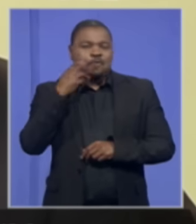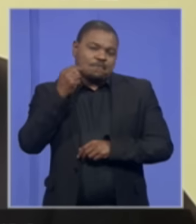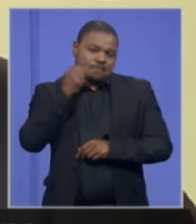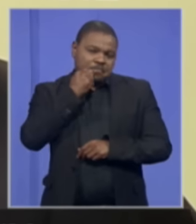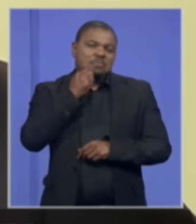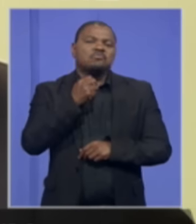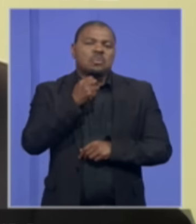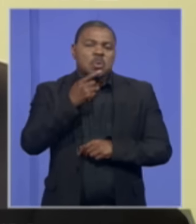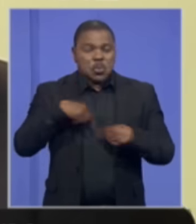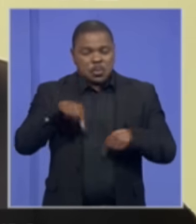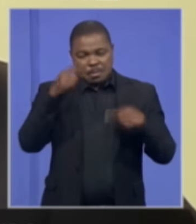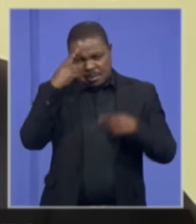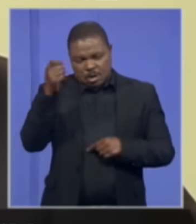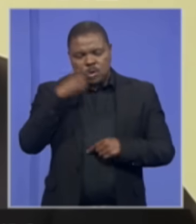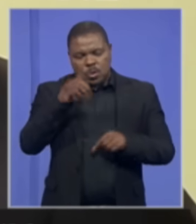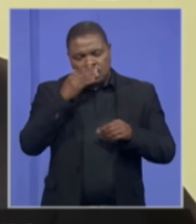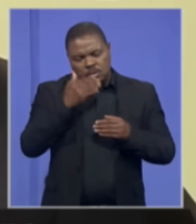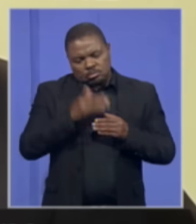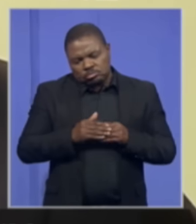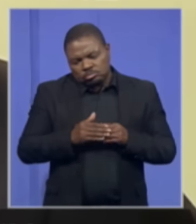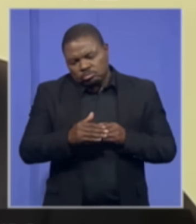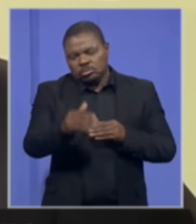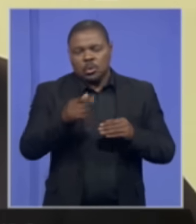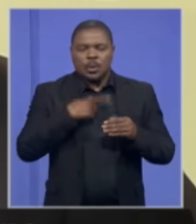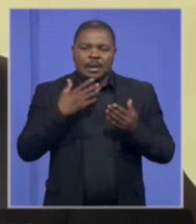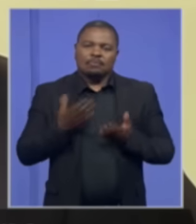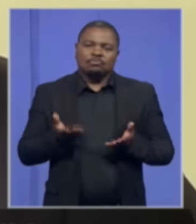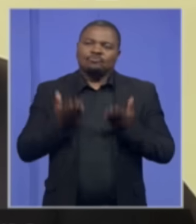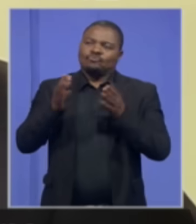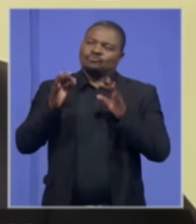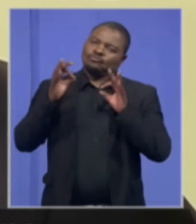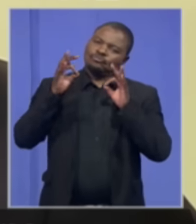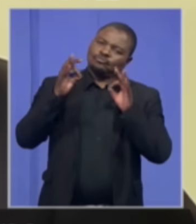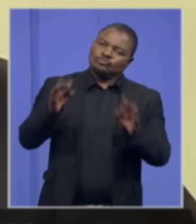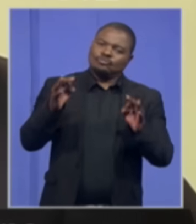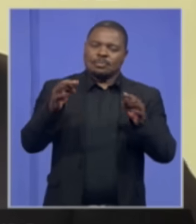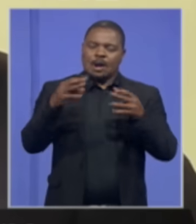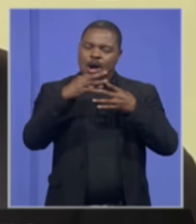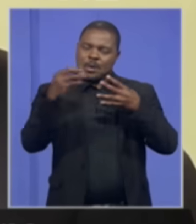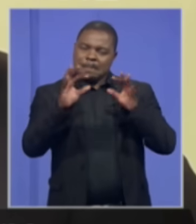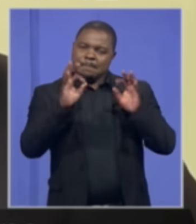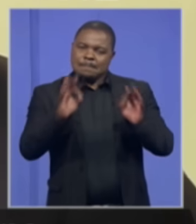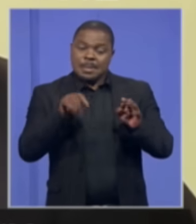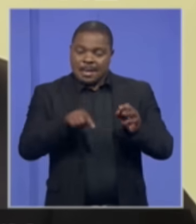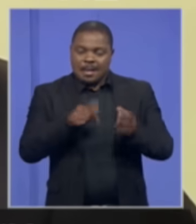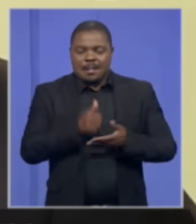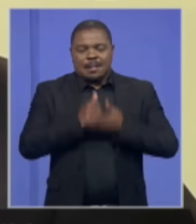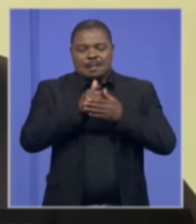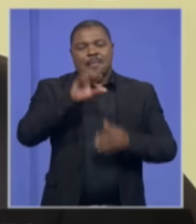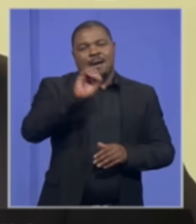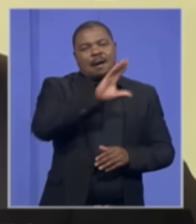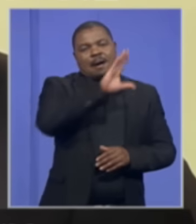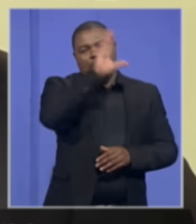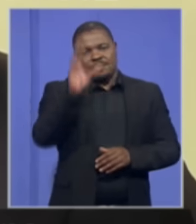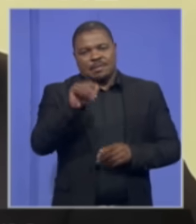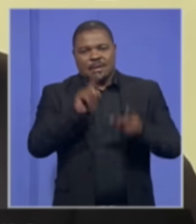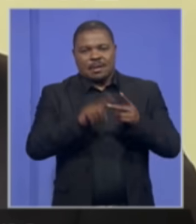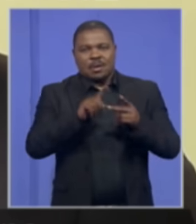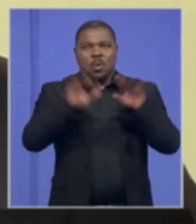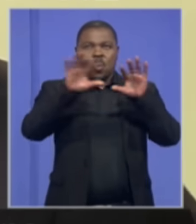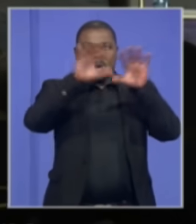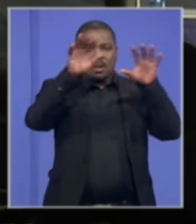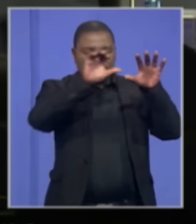to continue to deliver on an ambitious outcomes that will benefit the African continent, the global south, and